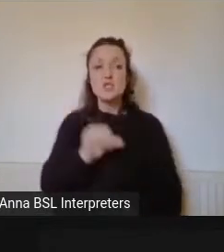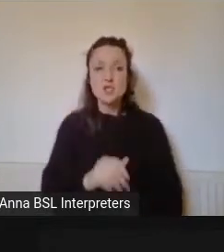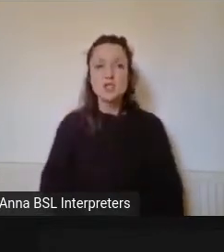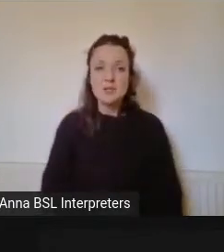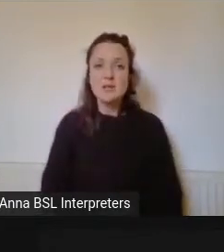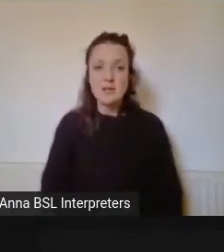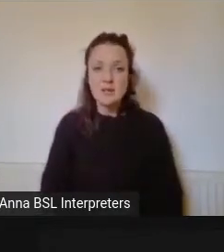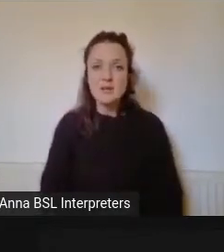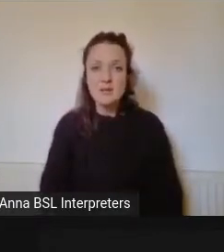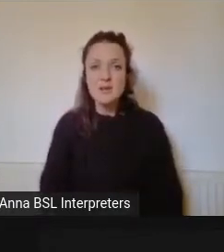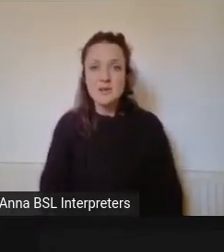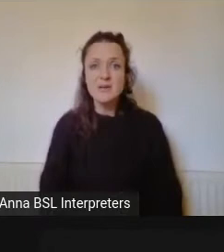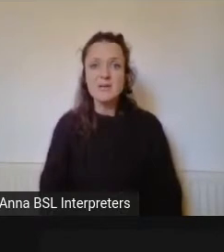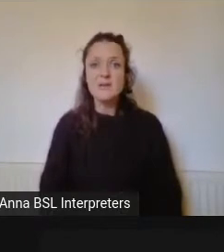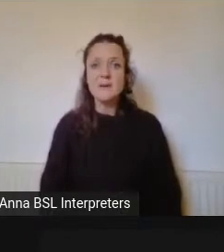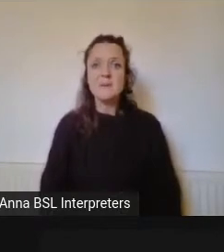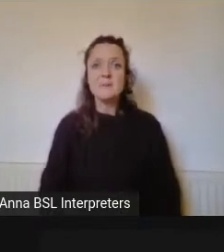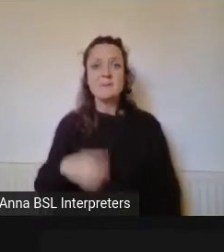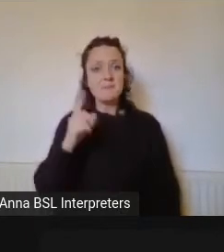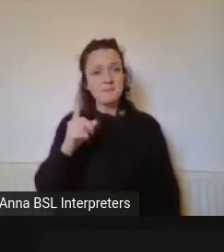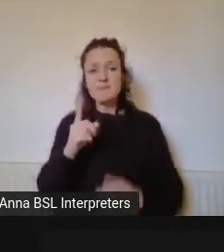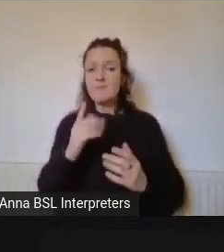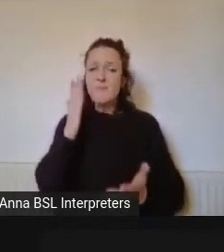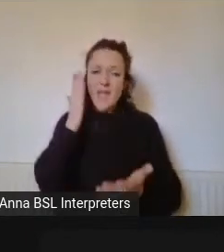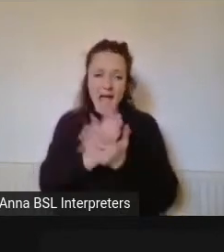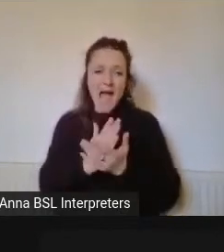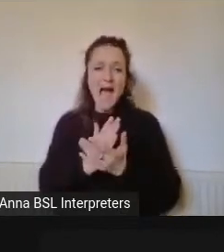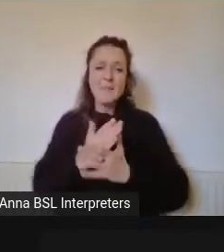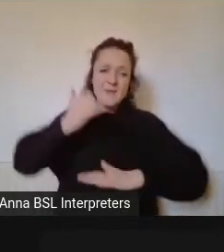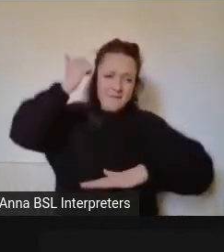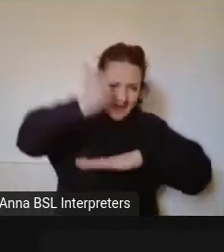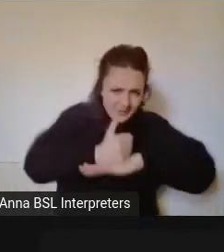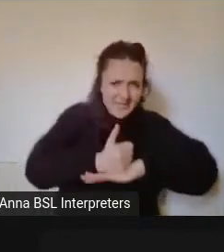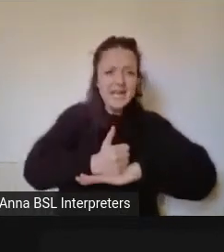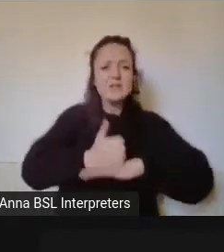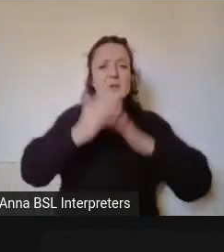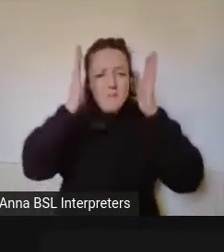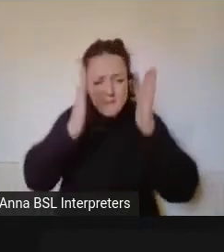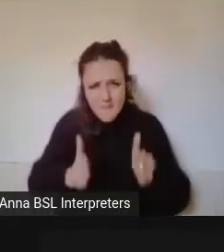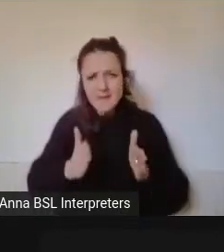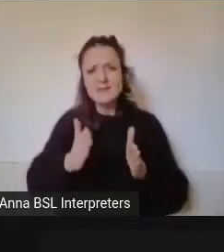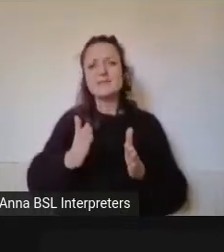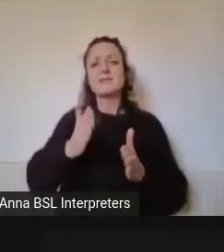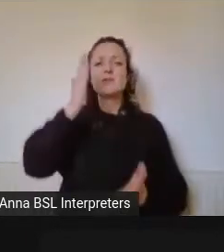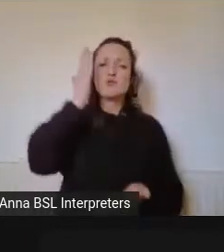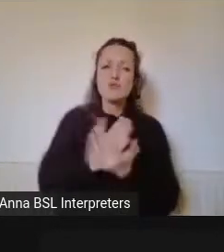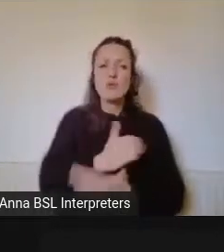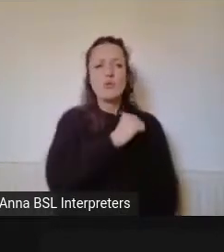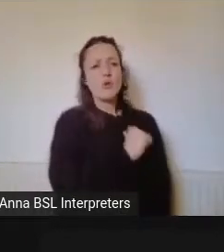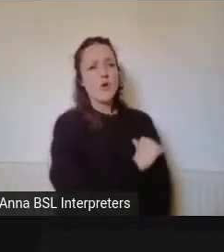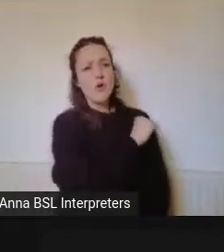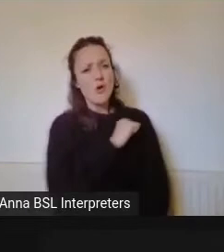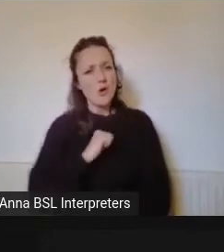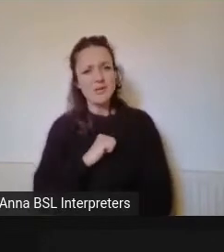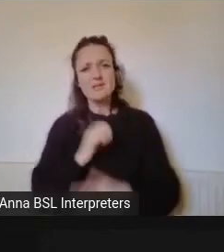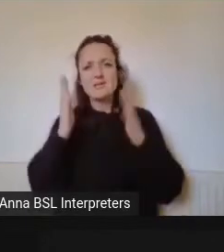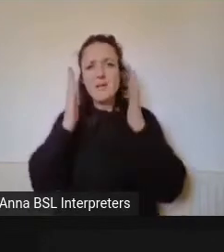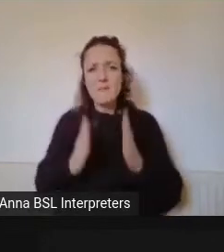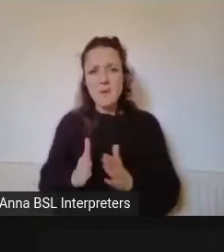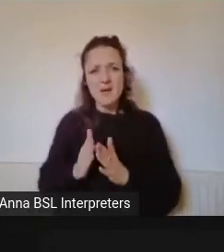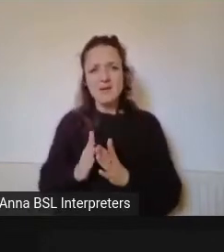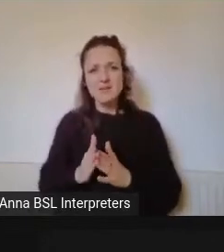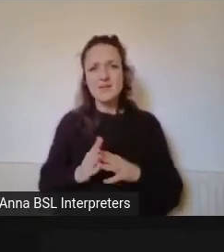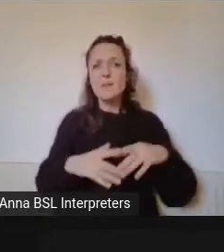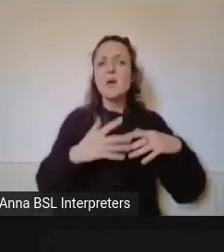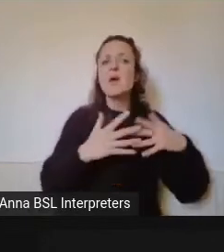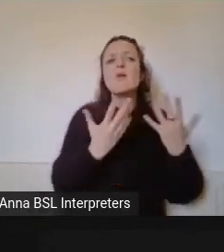It should be the starting point is transparency, and only things that are hidden for sake of national security or personal